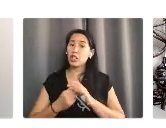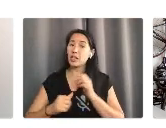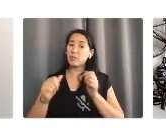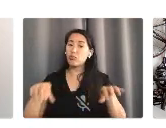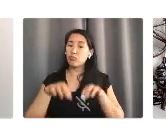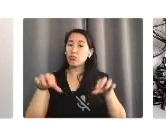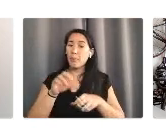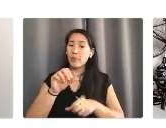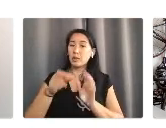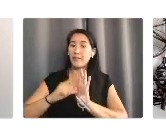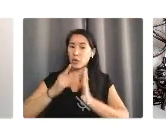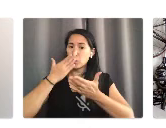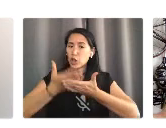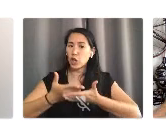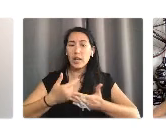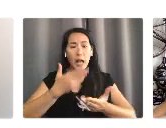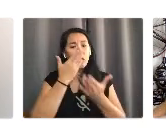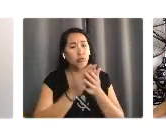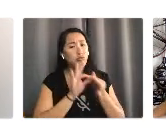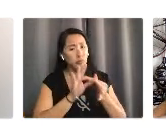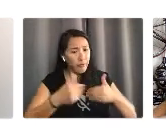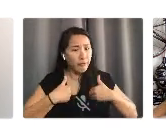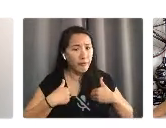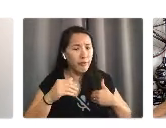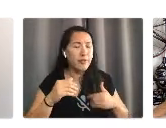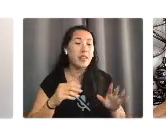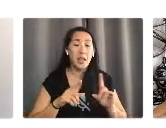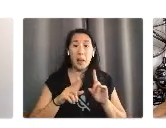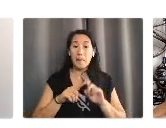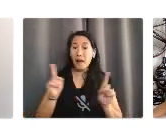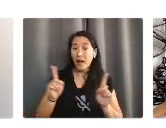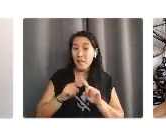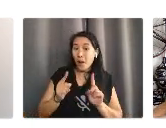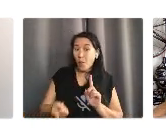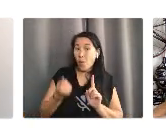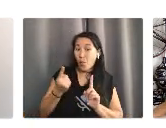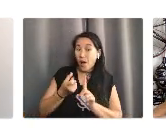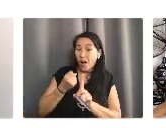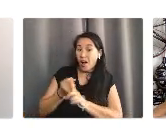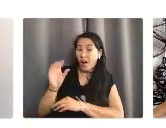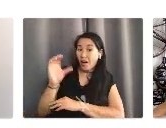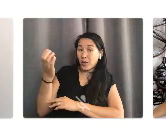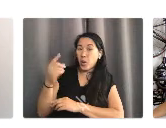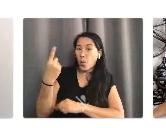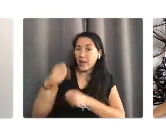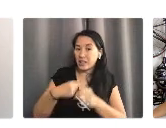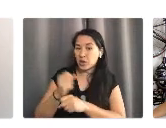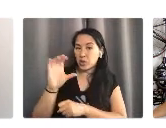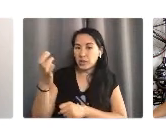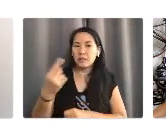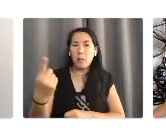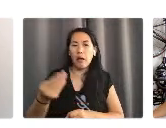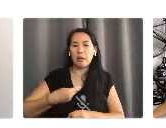reviews, and I made some really great friendships there. However, on one particular Christmas, I received a Bible as a